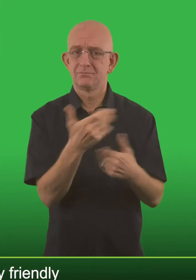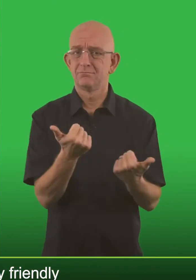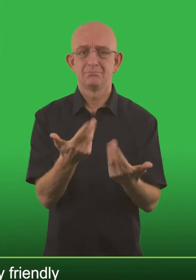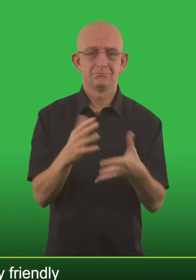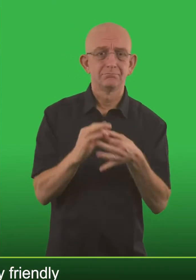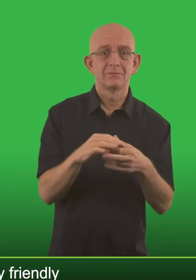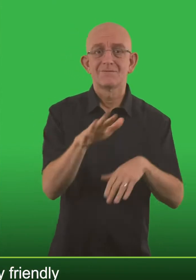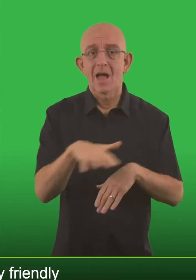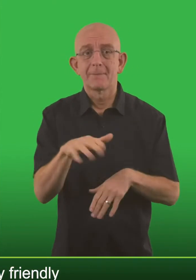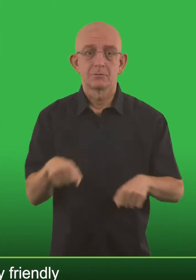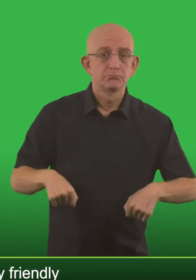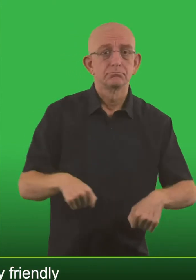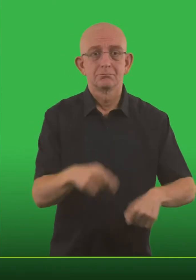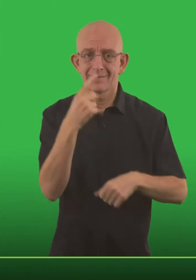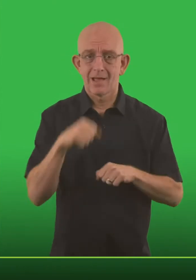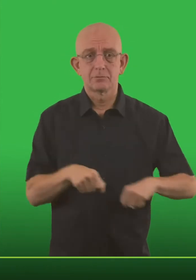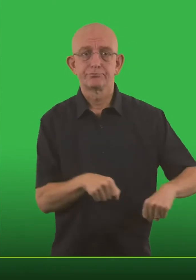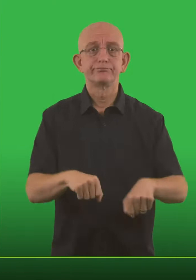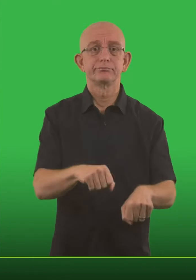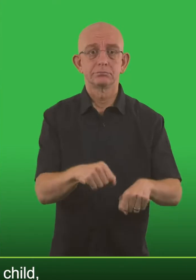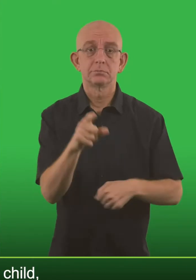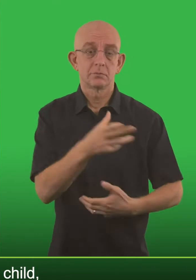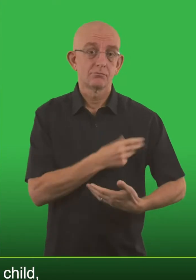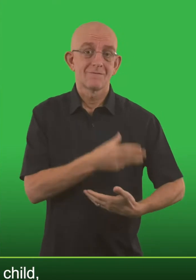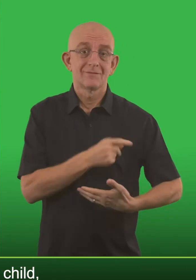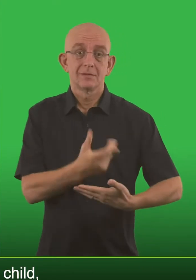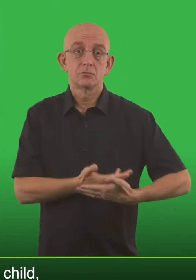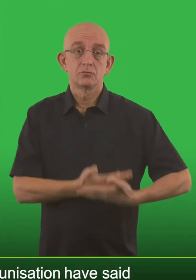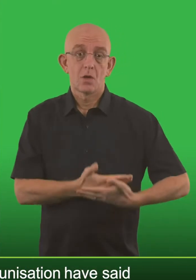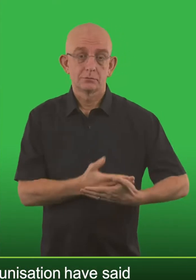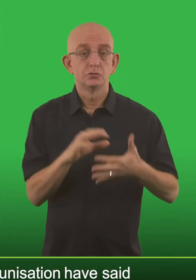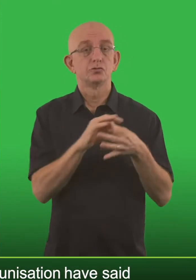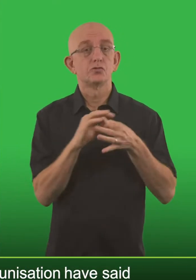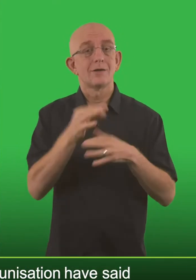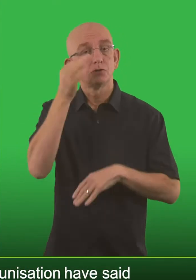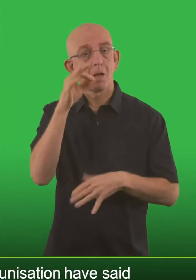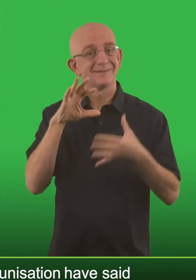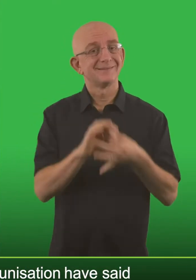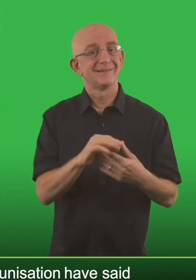family friendly and you can bring little ones with you. If you're breastfeeding your child, the Joint Committee on